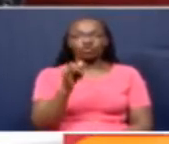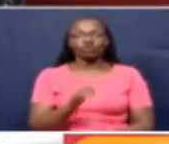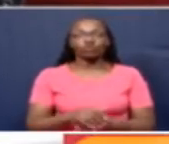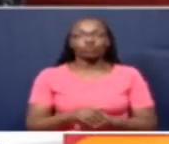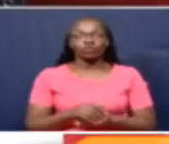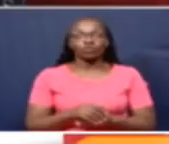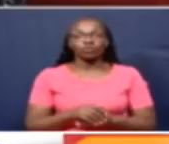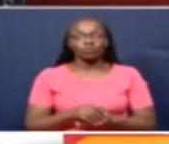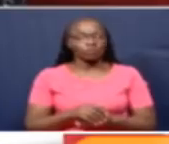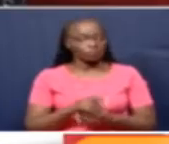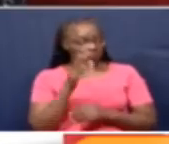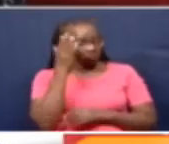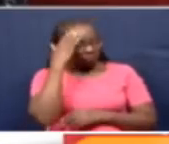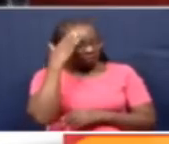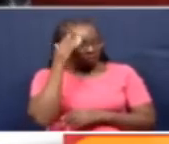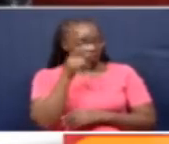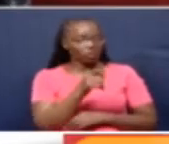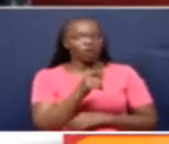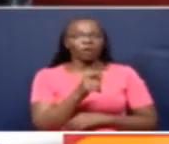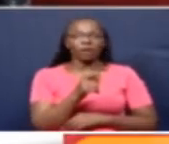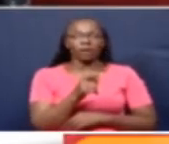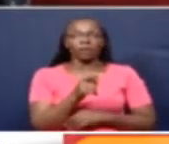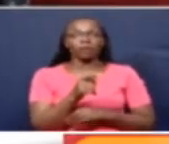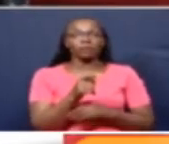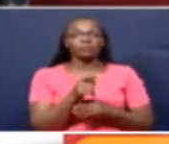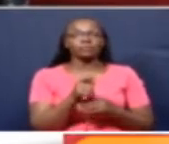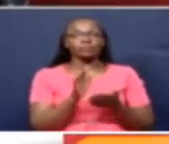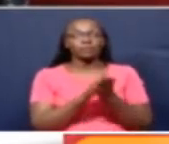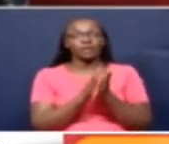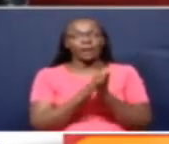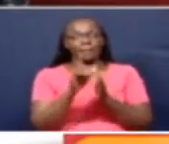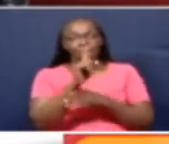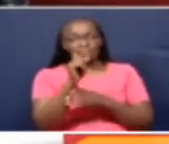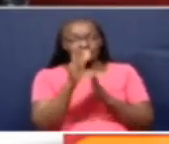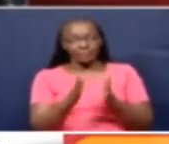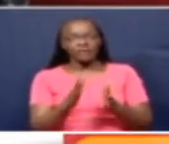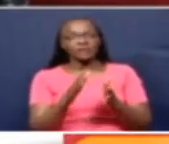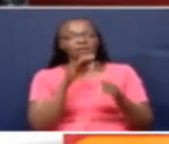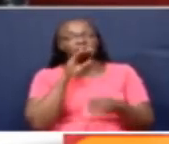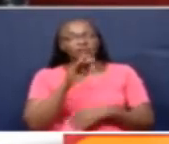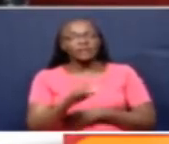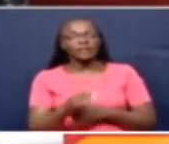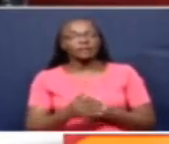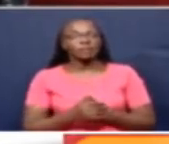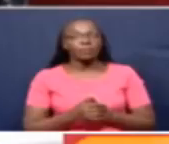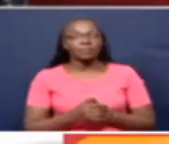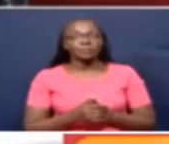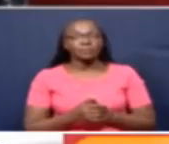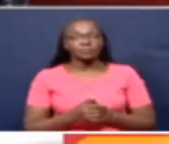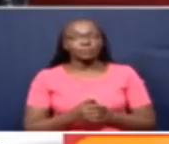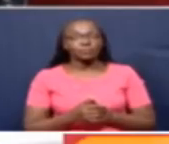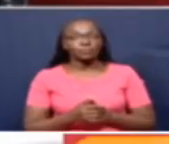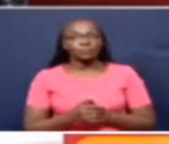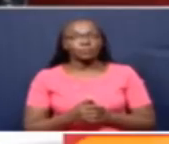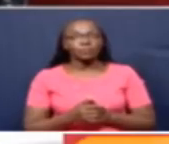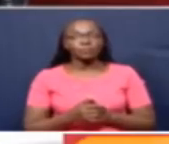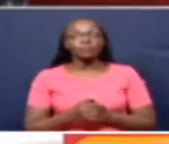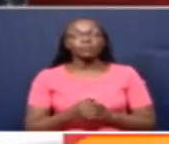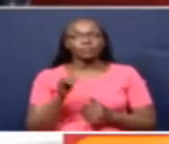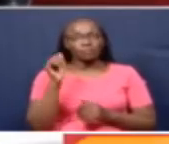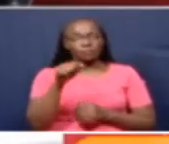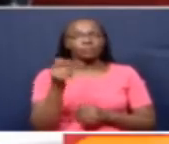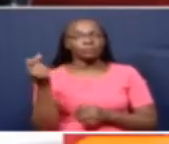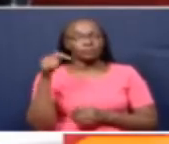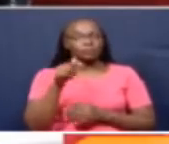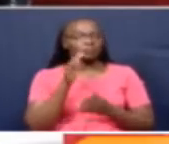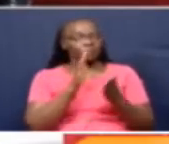Waiganjo. David, I know him. Big guy. He's the minister's son. You know the minister? Minister of State. Mbiu. Mbiu Koinange.